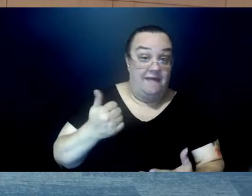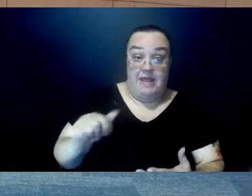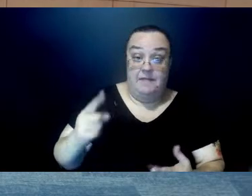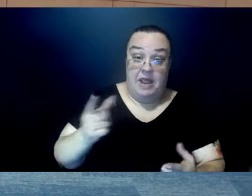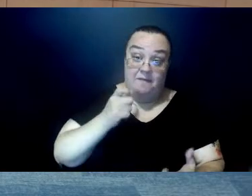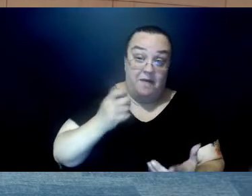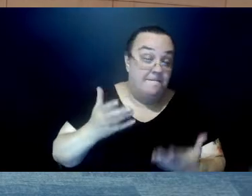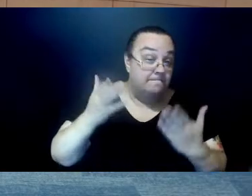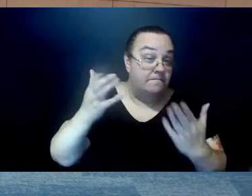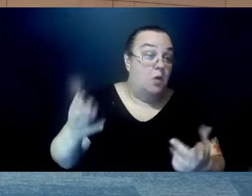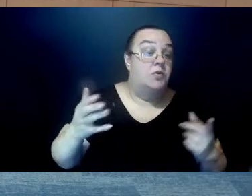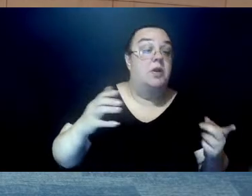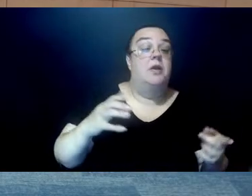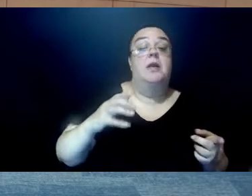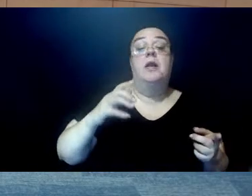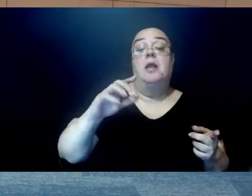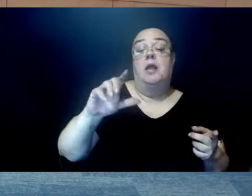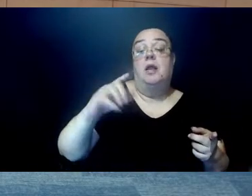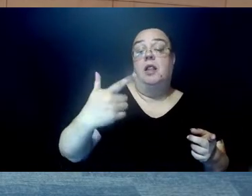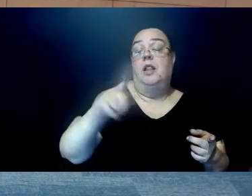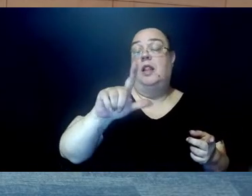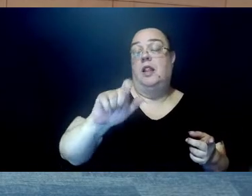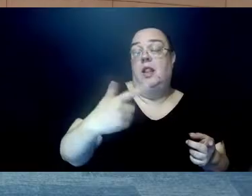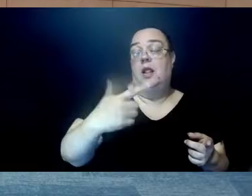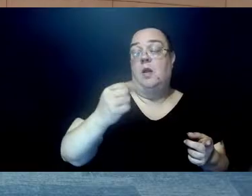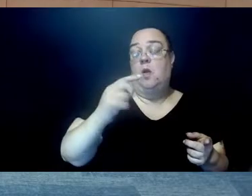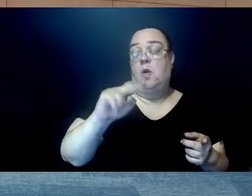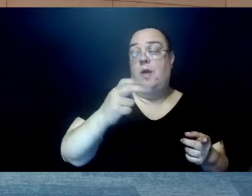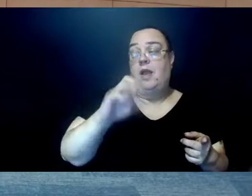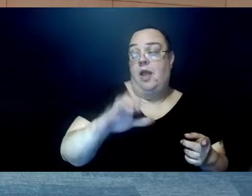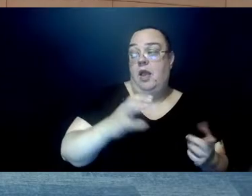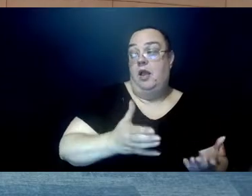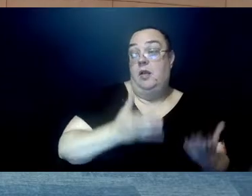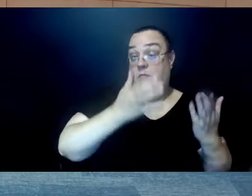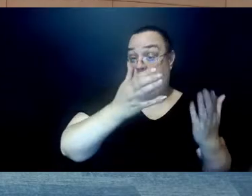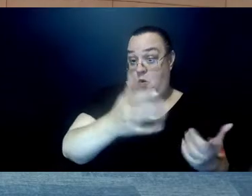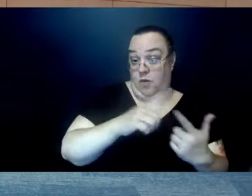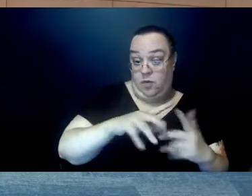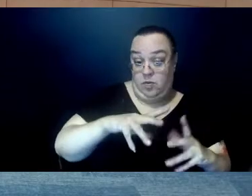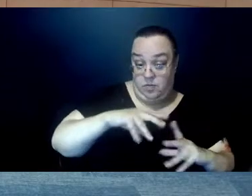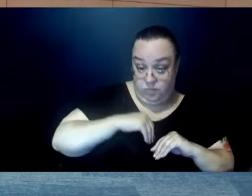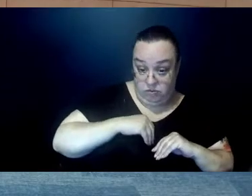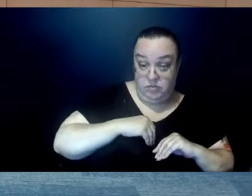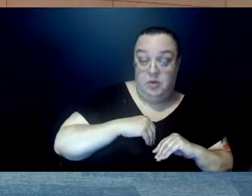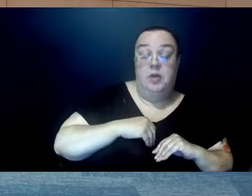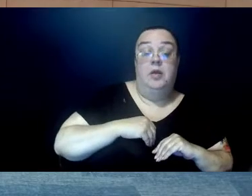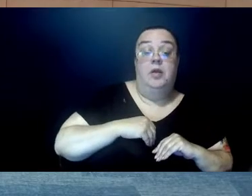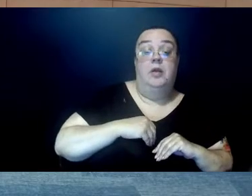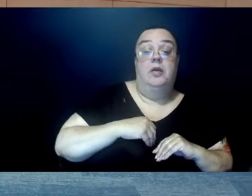Move to approve the consent agenda. Okay, motion was made by Councilmember LeGloahec.